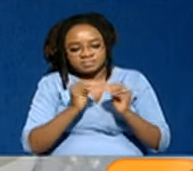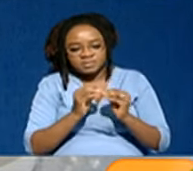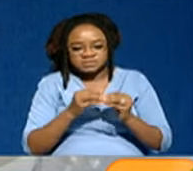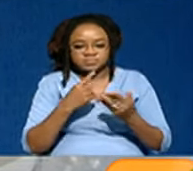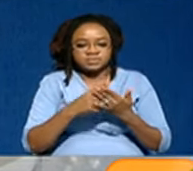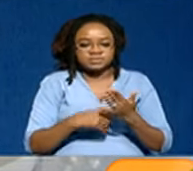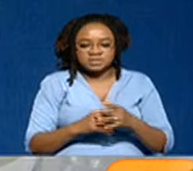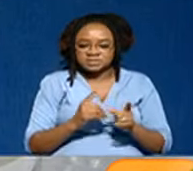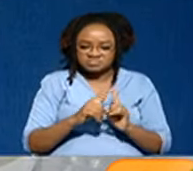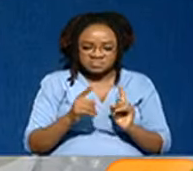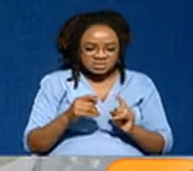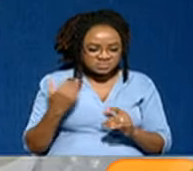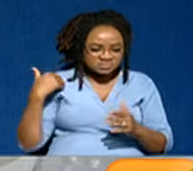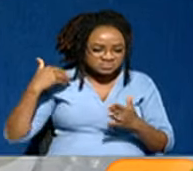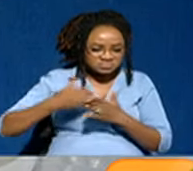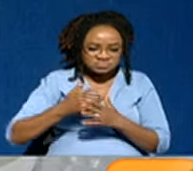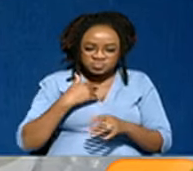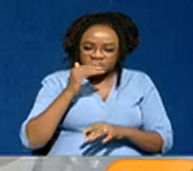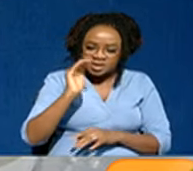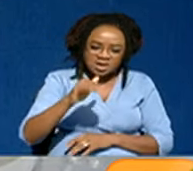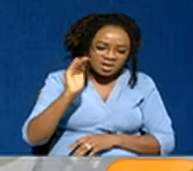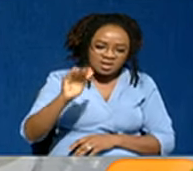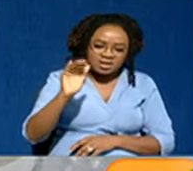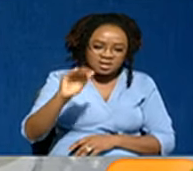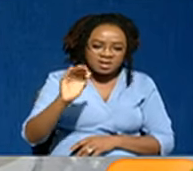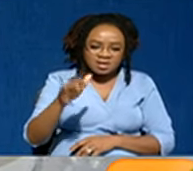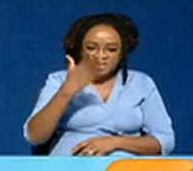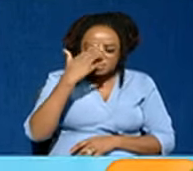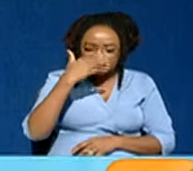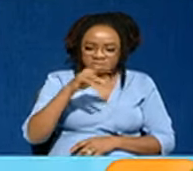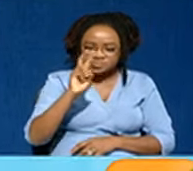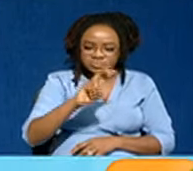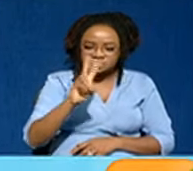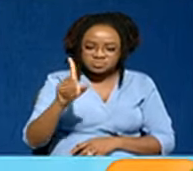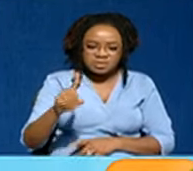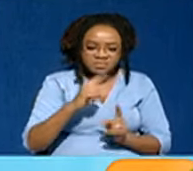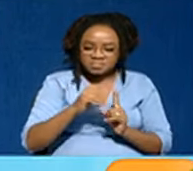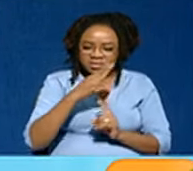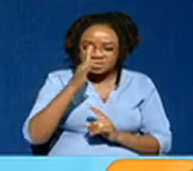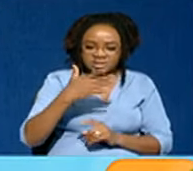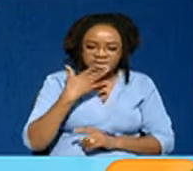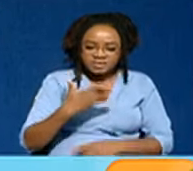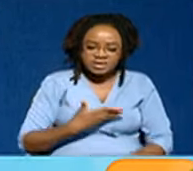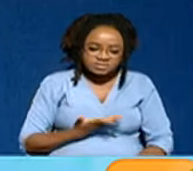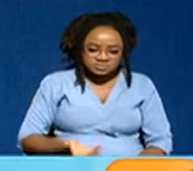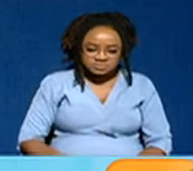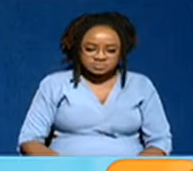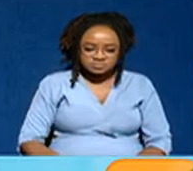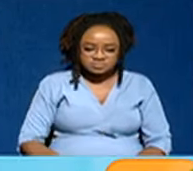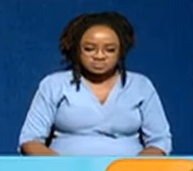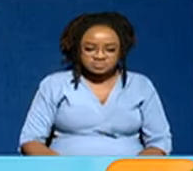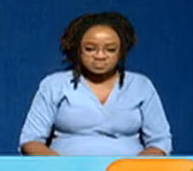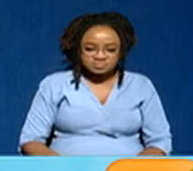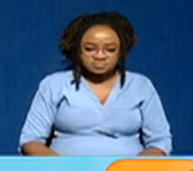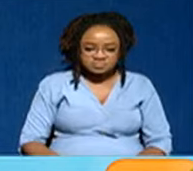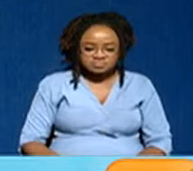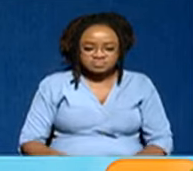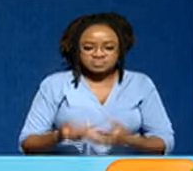diplomacy. Because that is what we have been trying for the past 21 days, and they never responded. And so it has